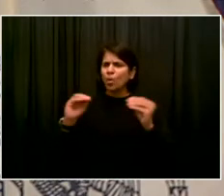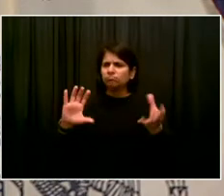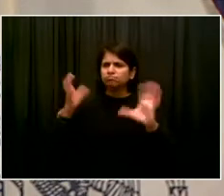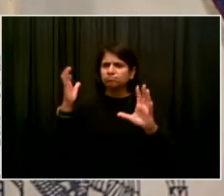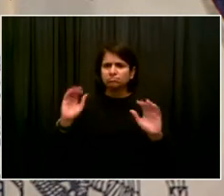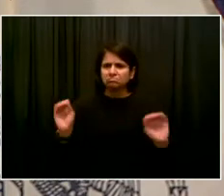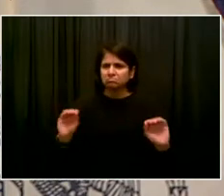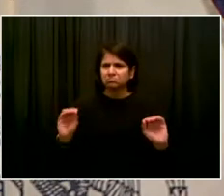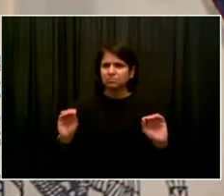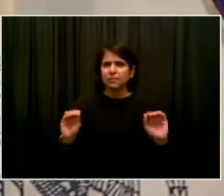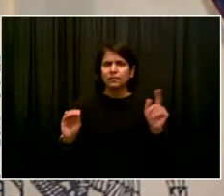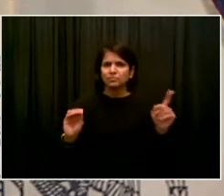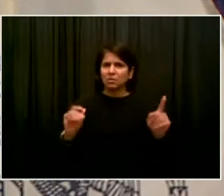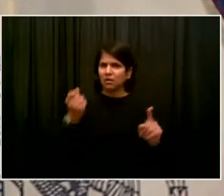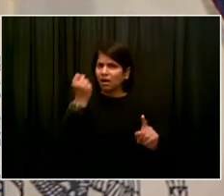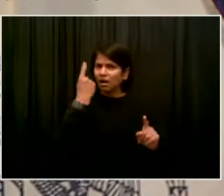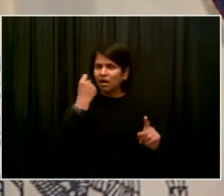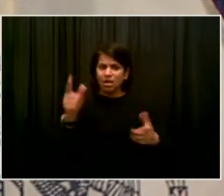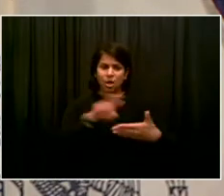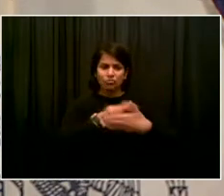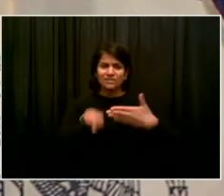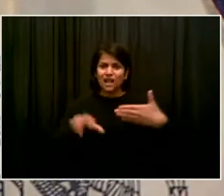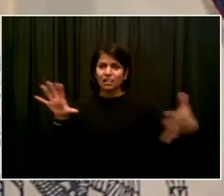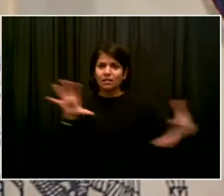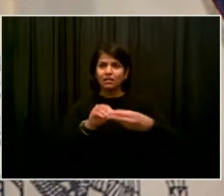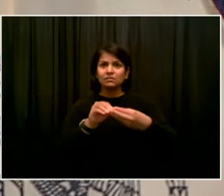months and months. And